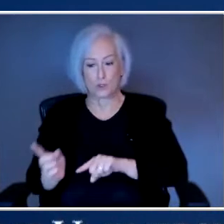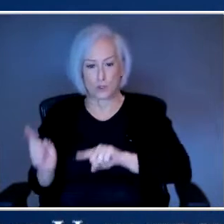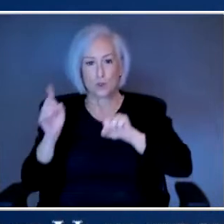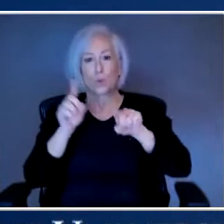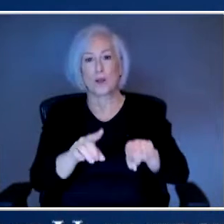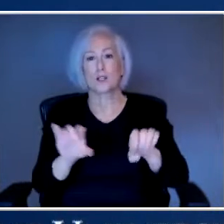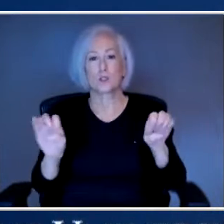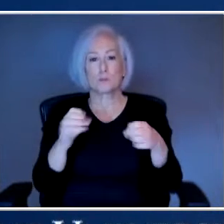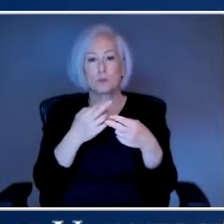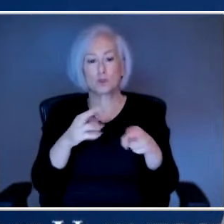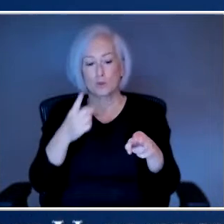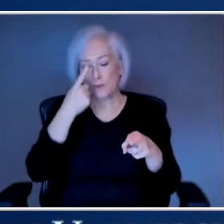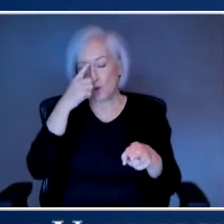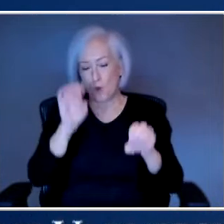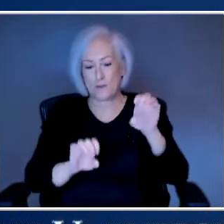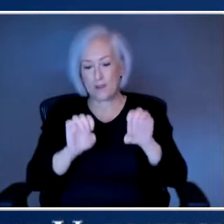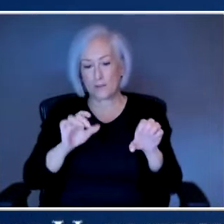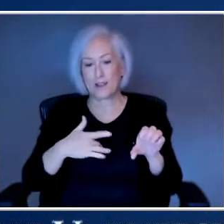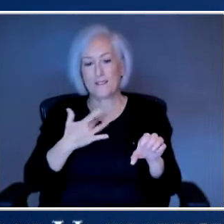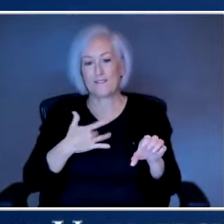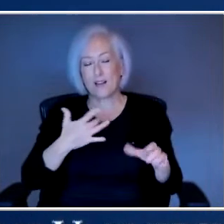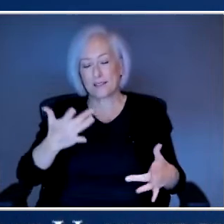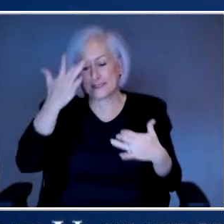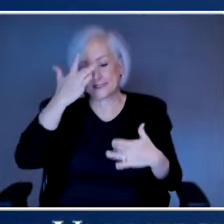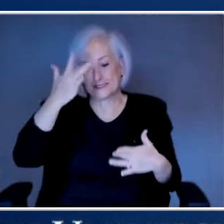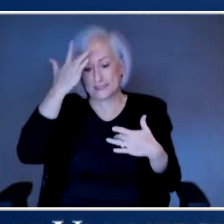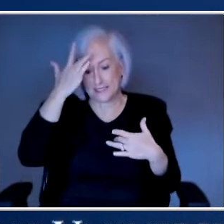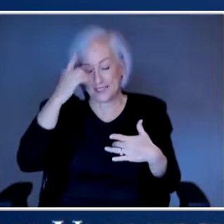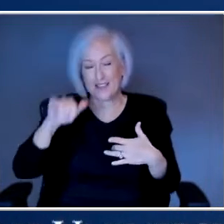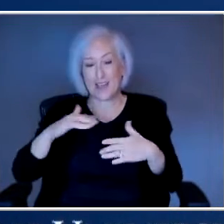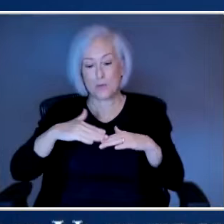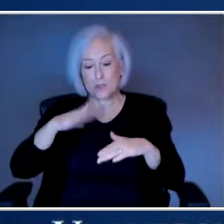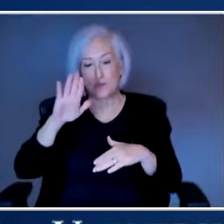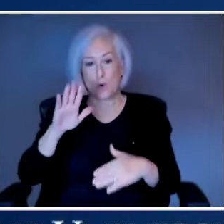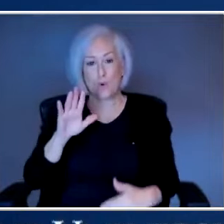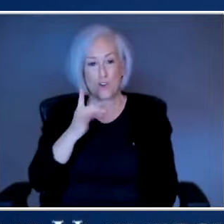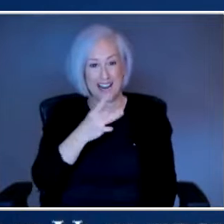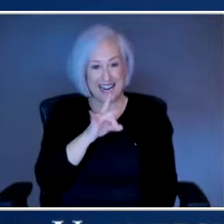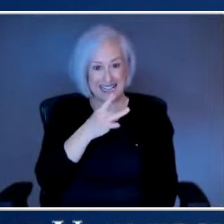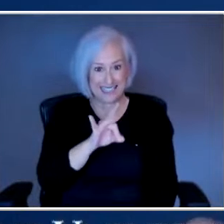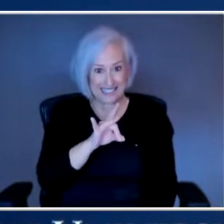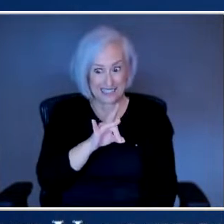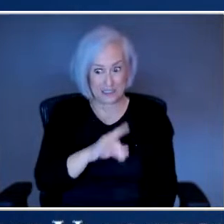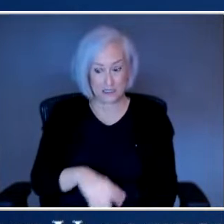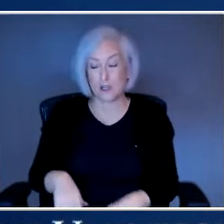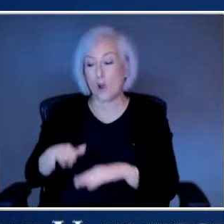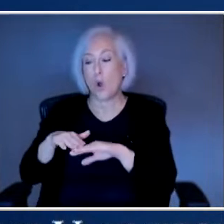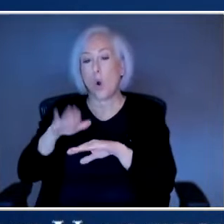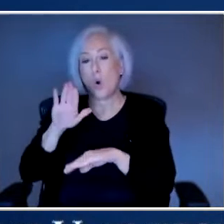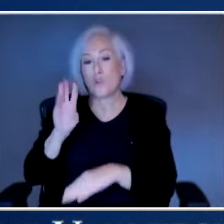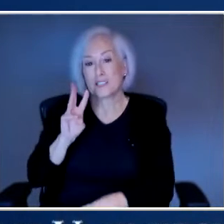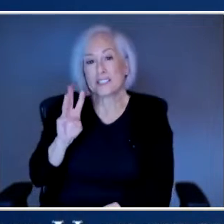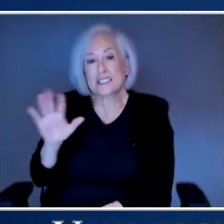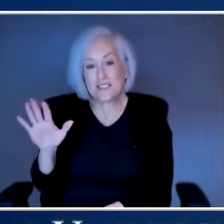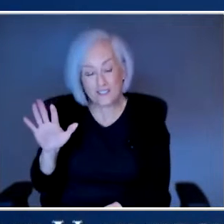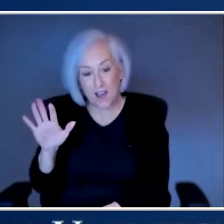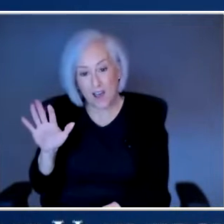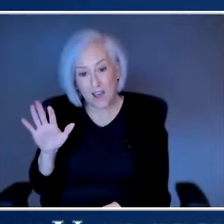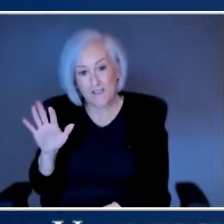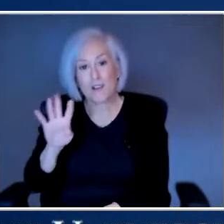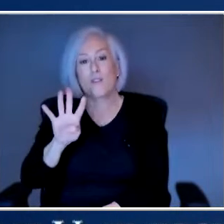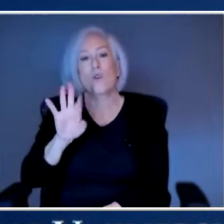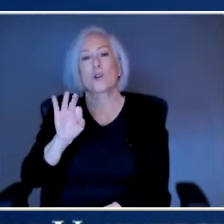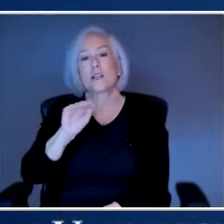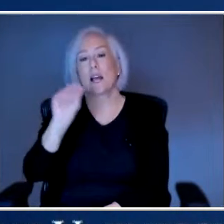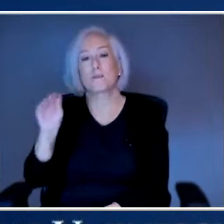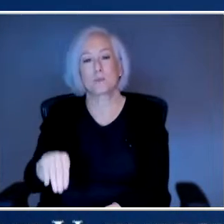people, everybody over 18, but if you looked at people over 65, 49% efficacy against going to the emergency department. And